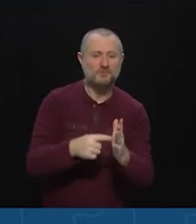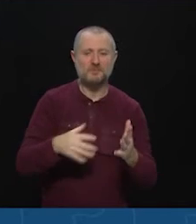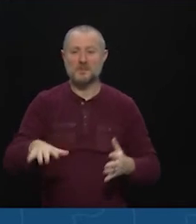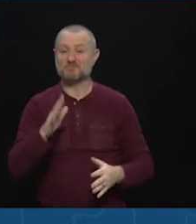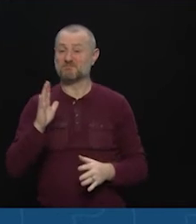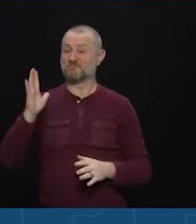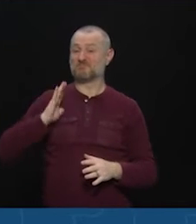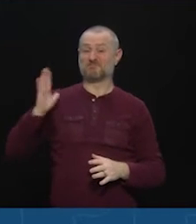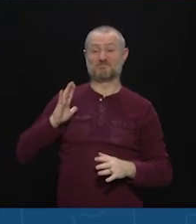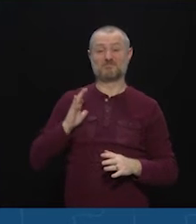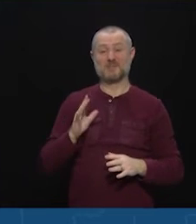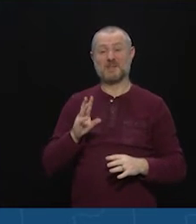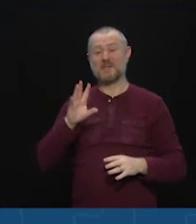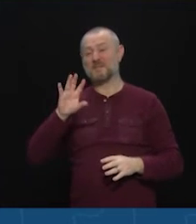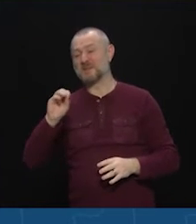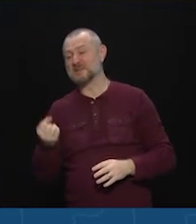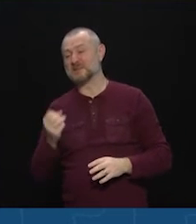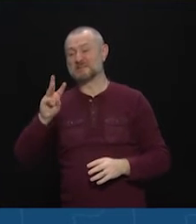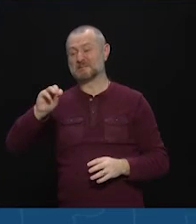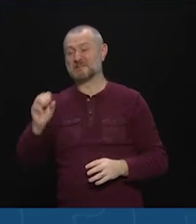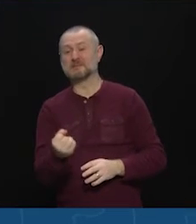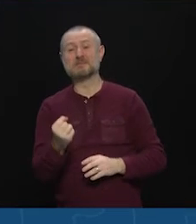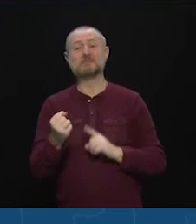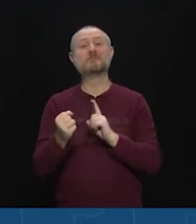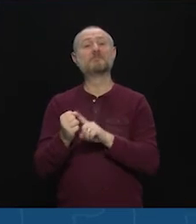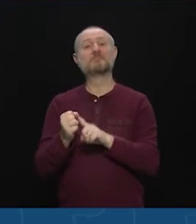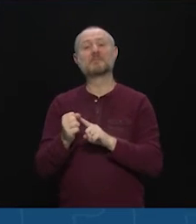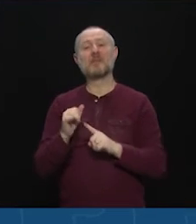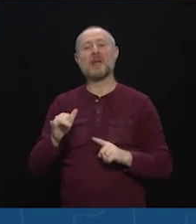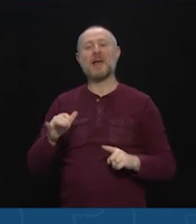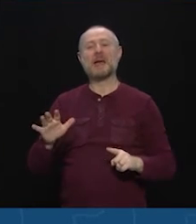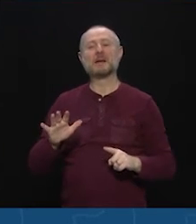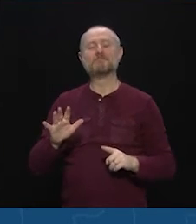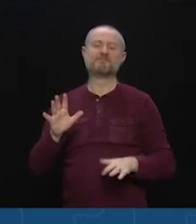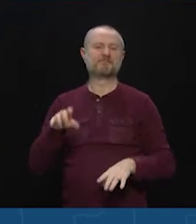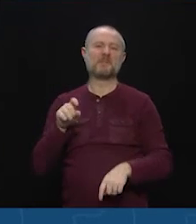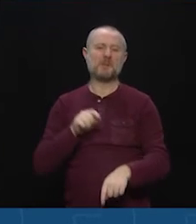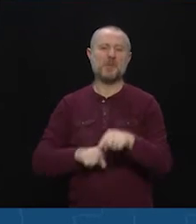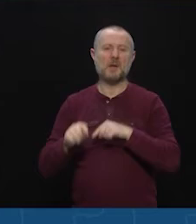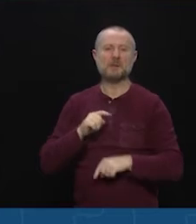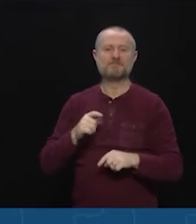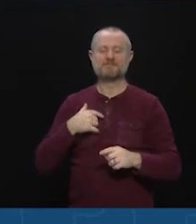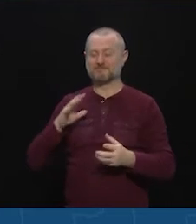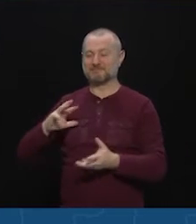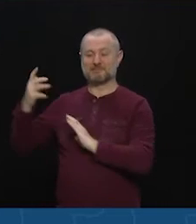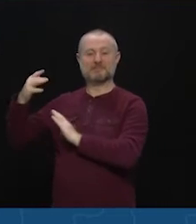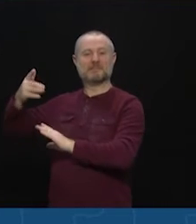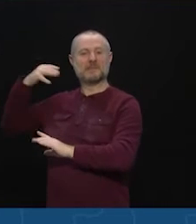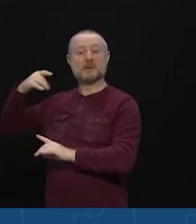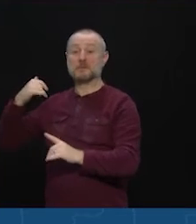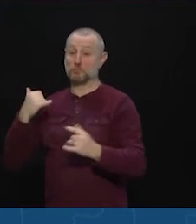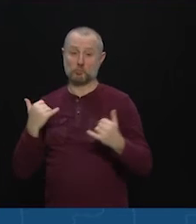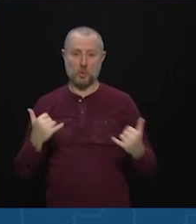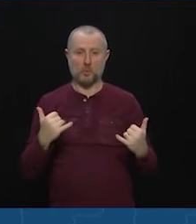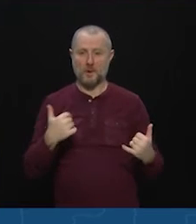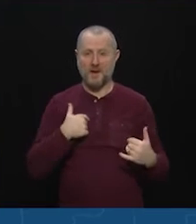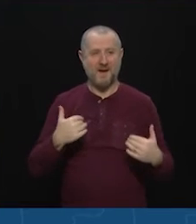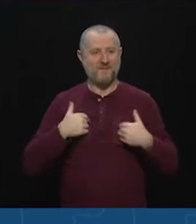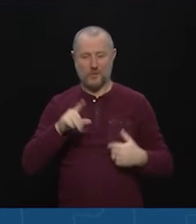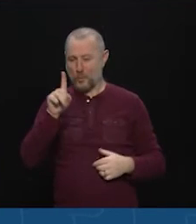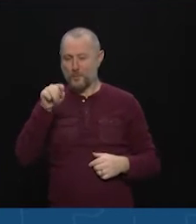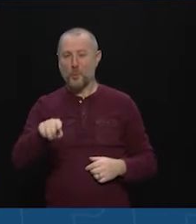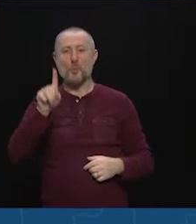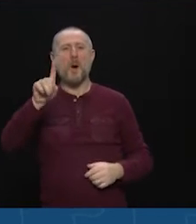decisions are made that we still have to take the time to correct the wrongs of the past, and that's why we have $1.1